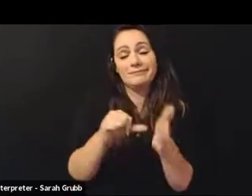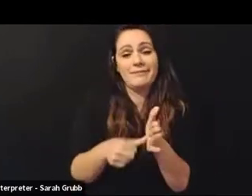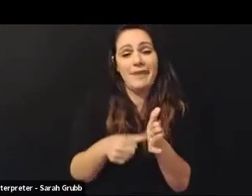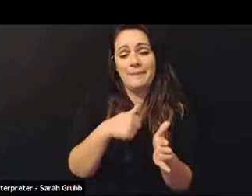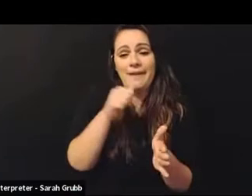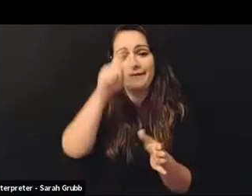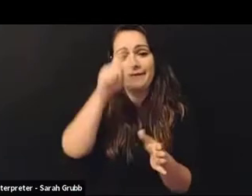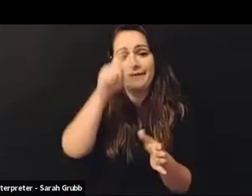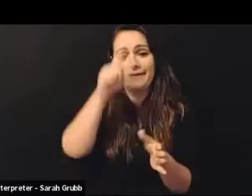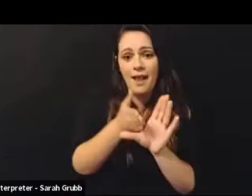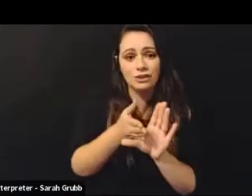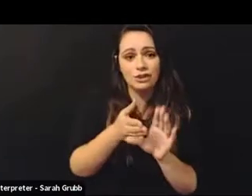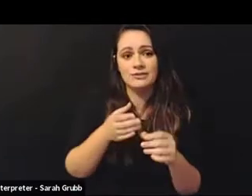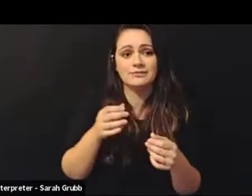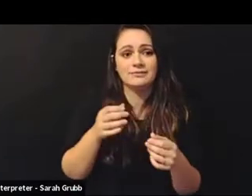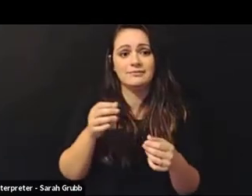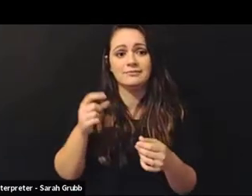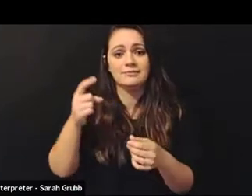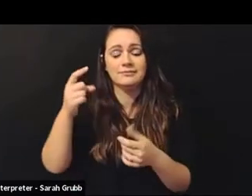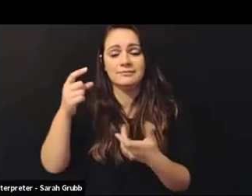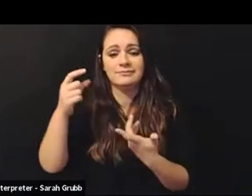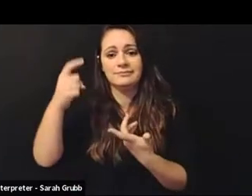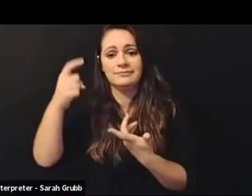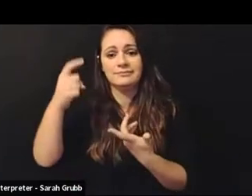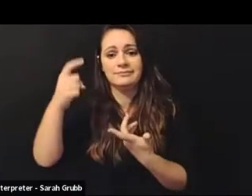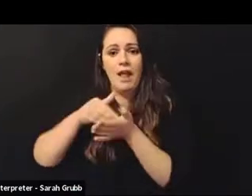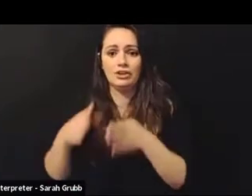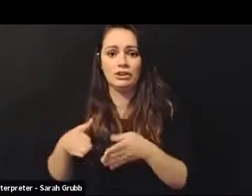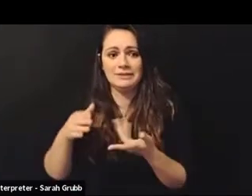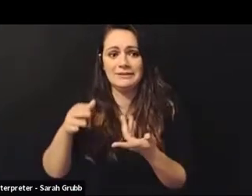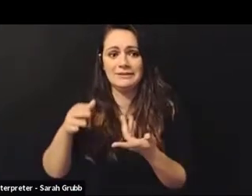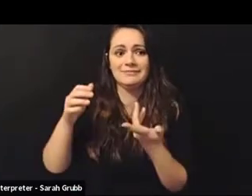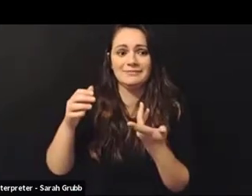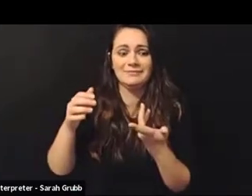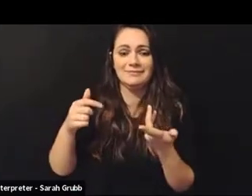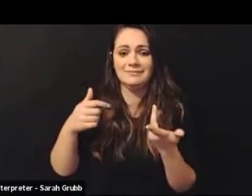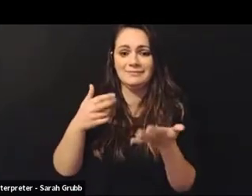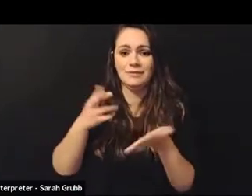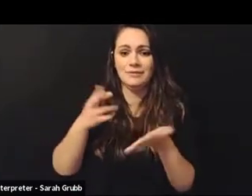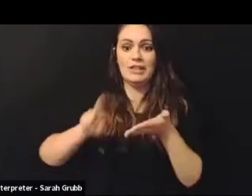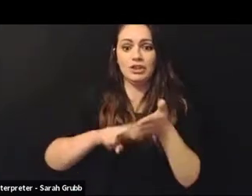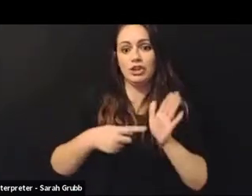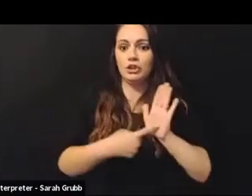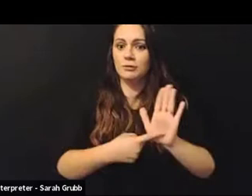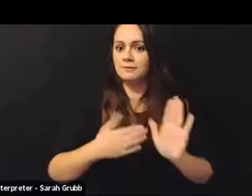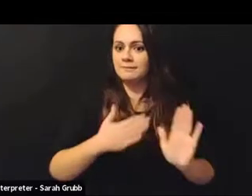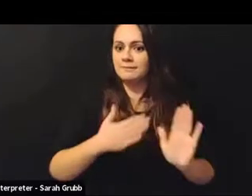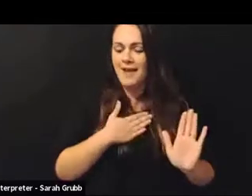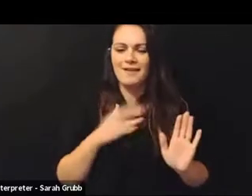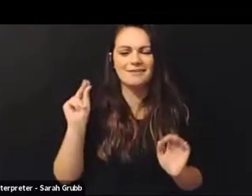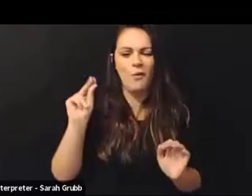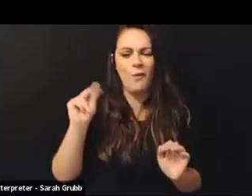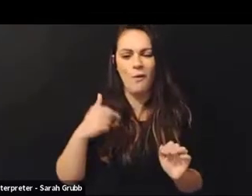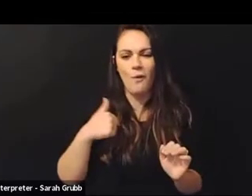to make big research-based claims. I'm just sharing my opinions and